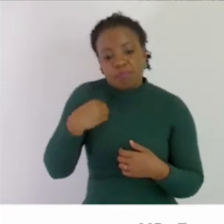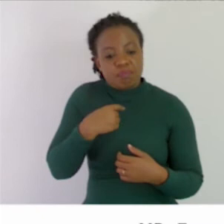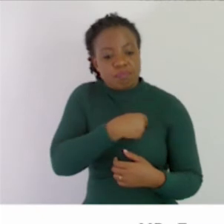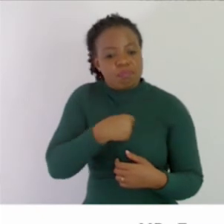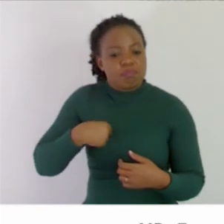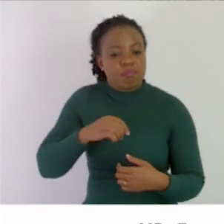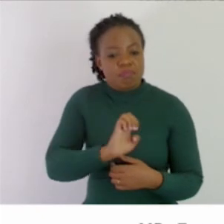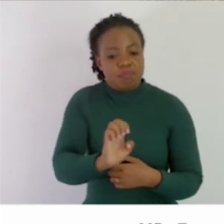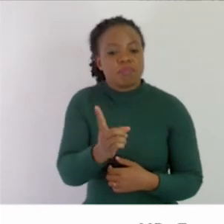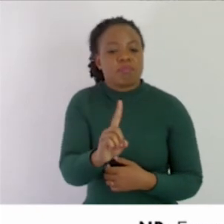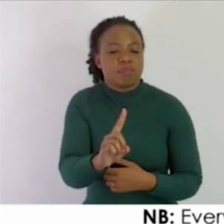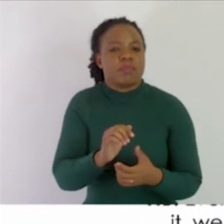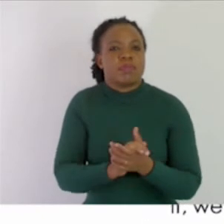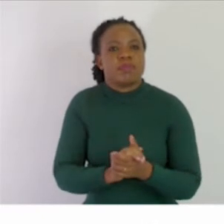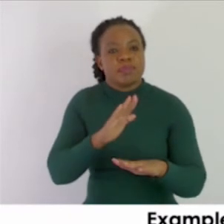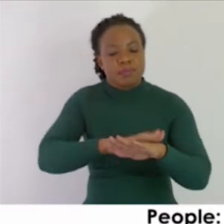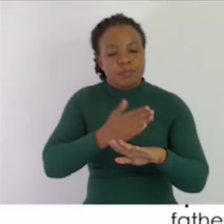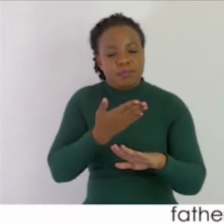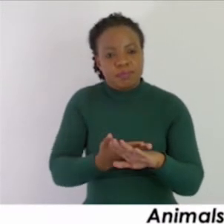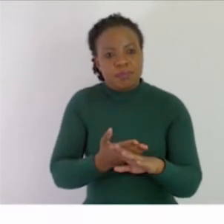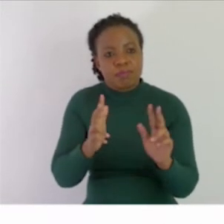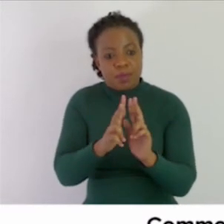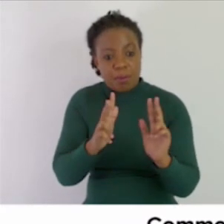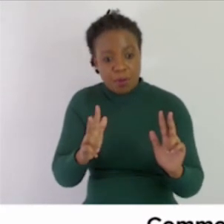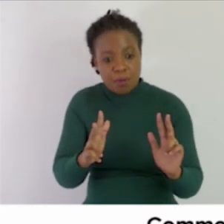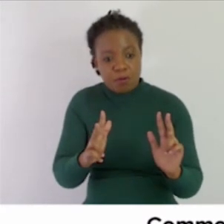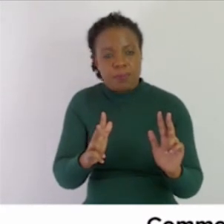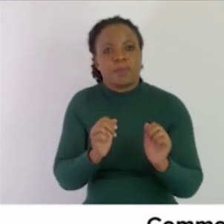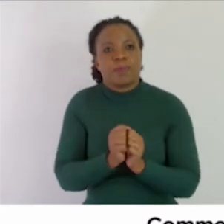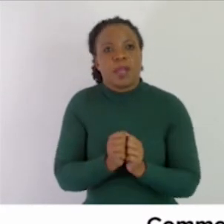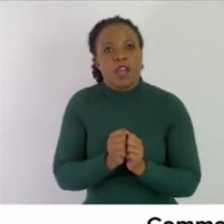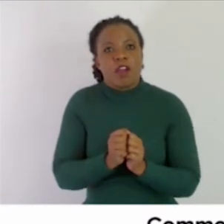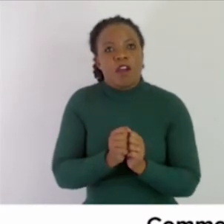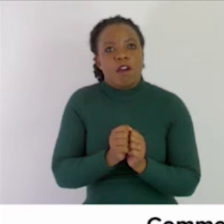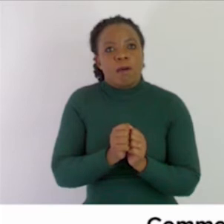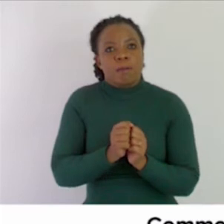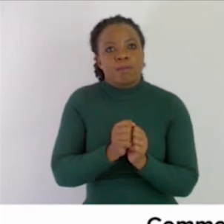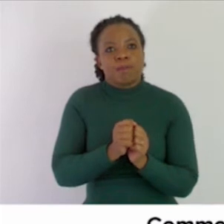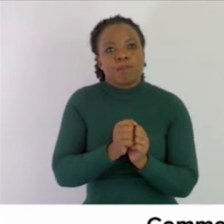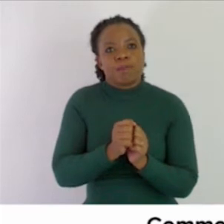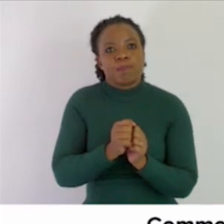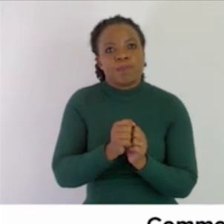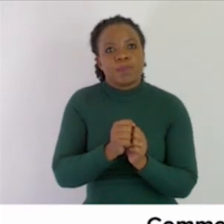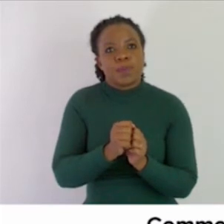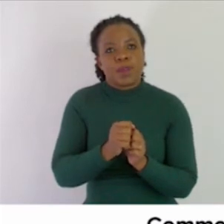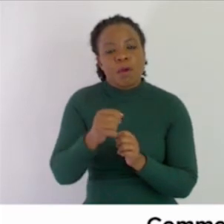I would like to give you examples of what we are talking about.